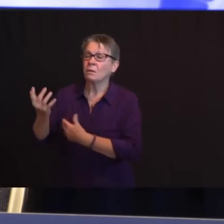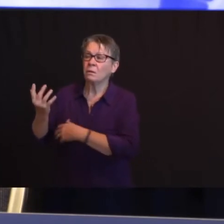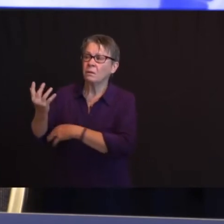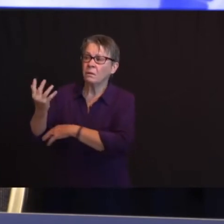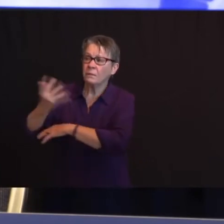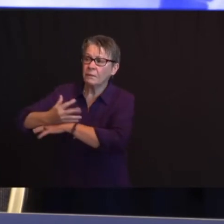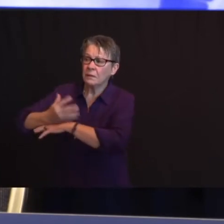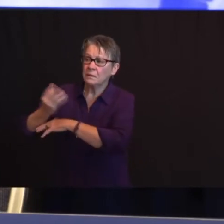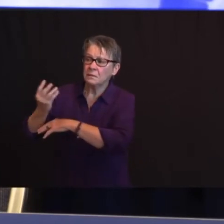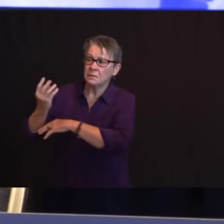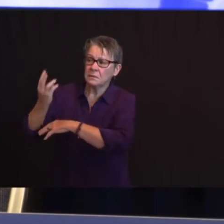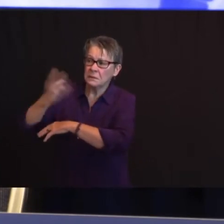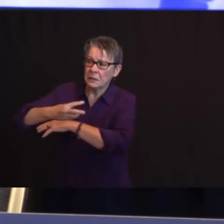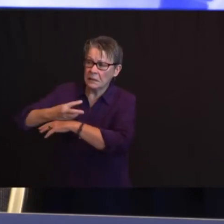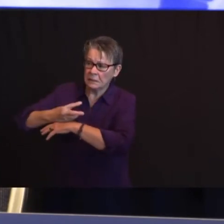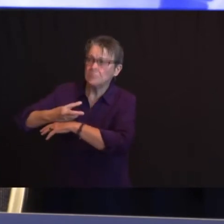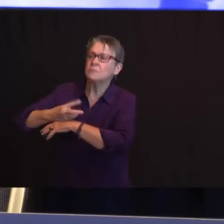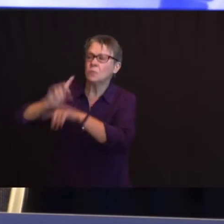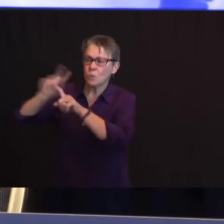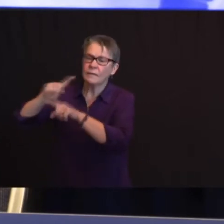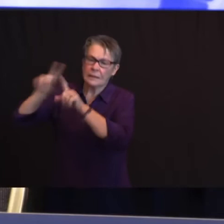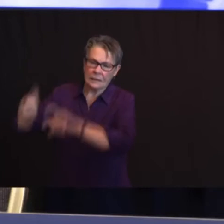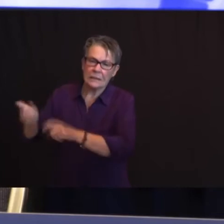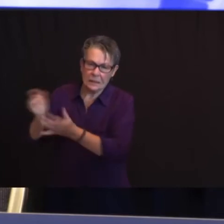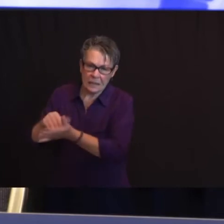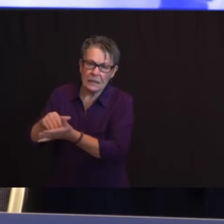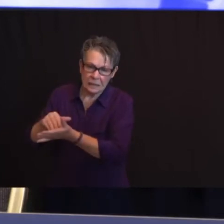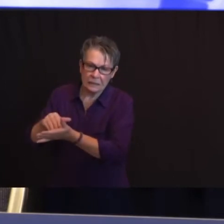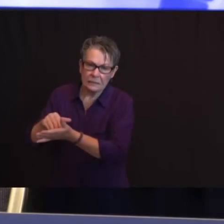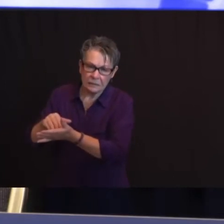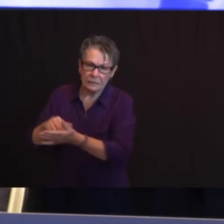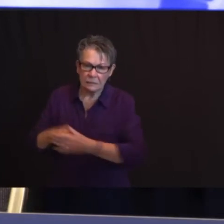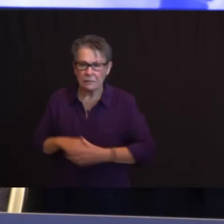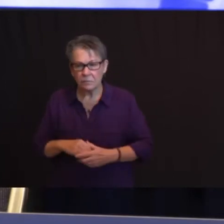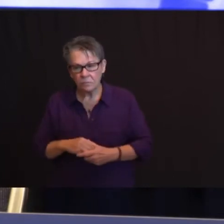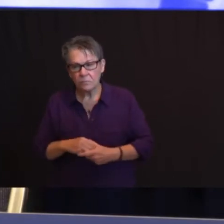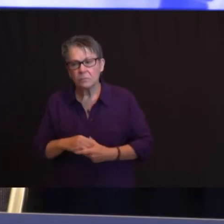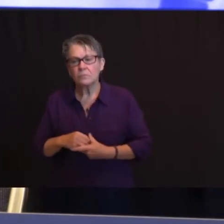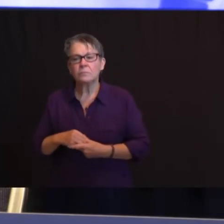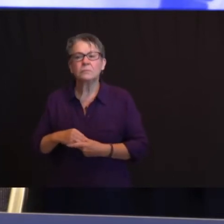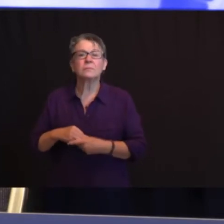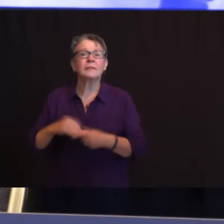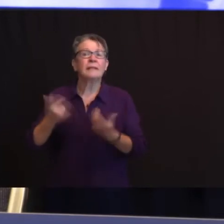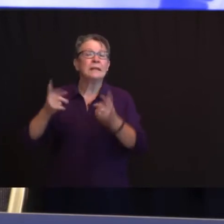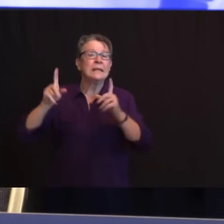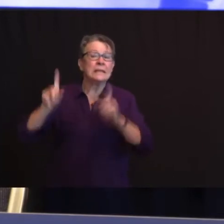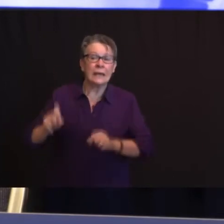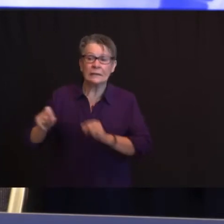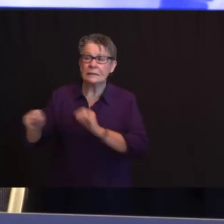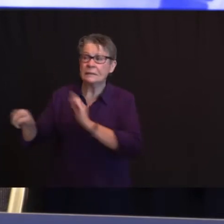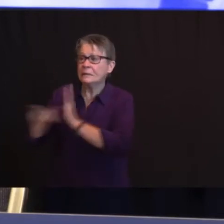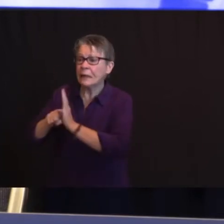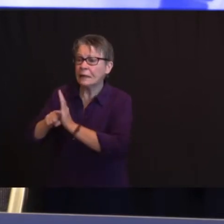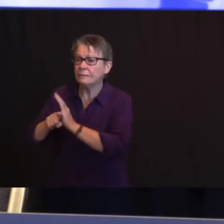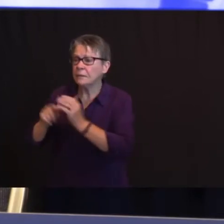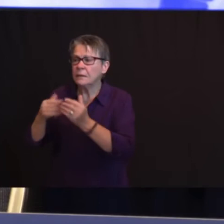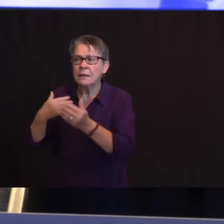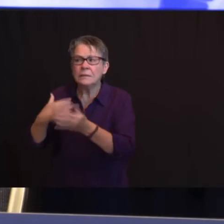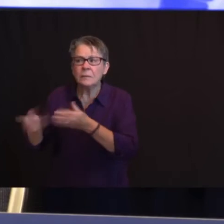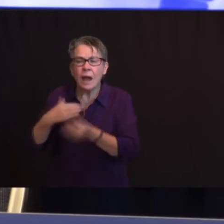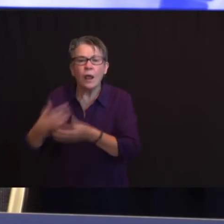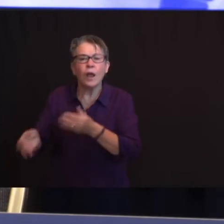if a returning student tests negative, they should plan to quarantine for 14 days, for a 14-day period, as symptoms